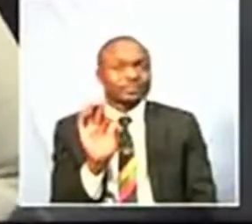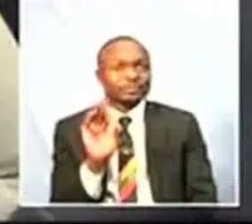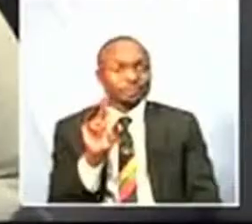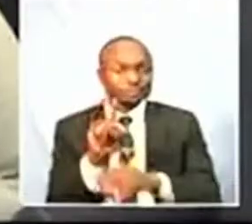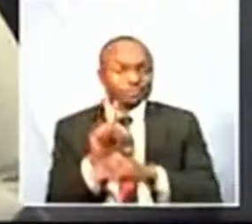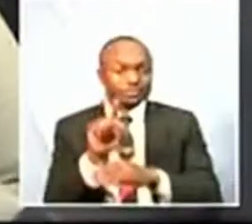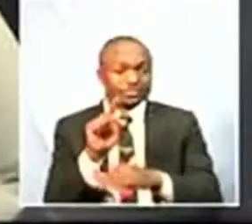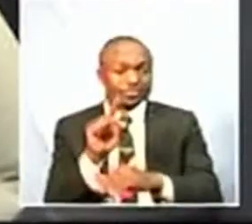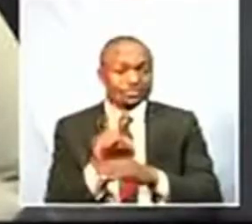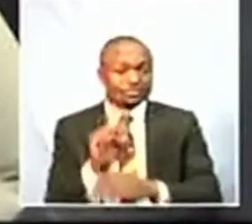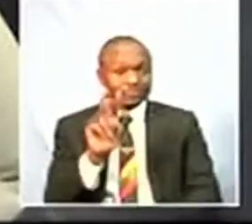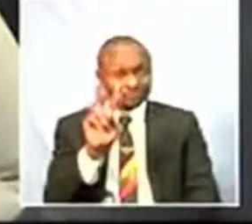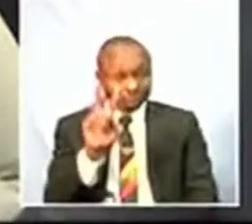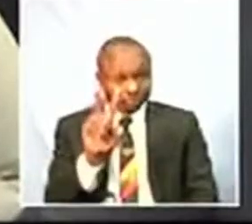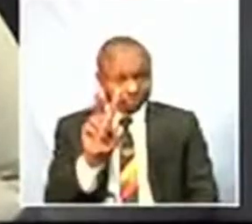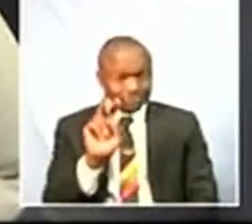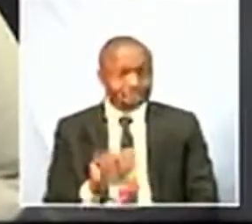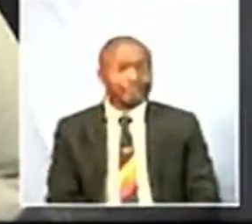project number 2 for